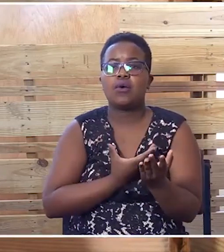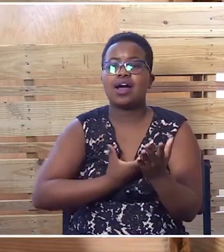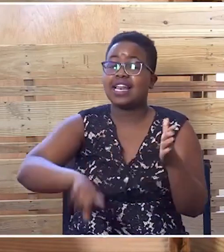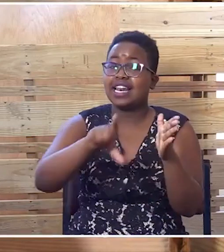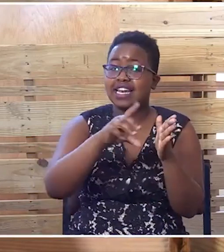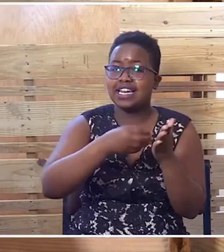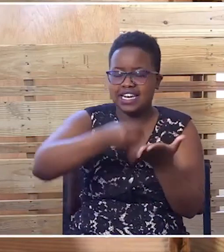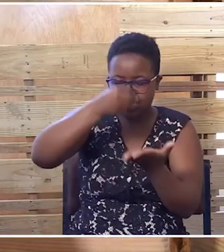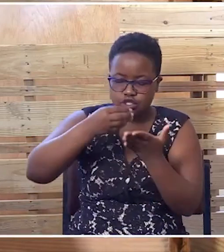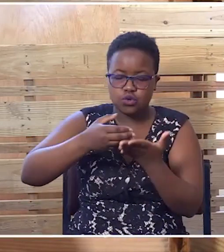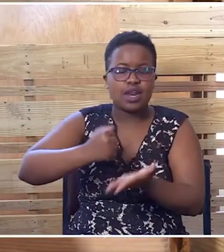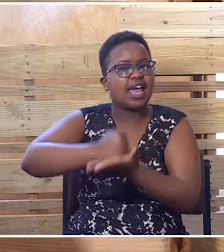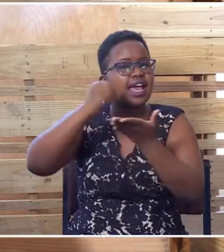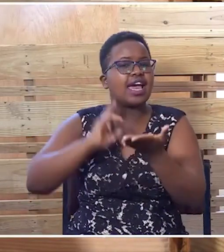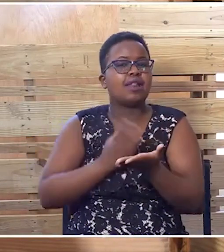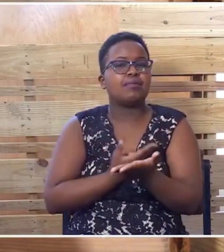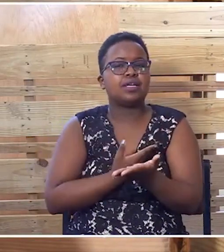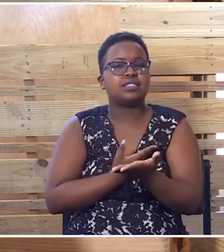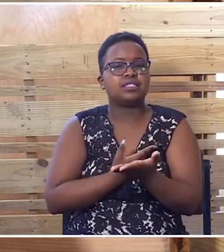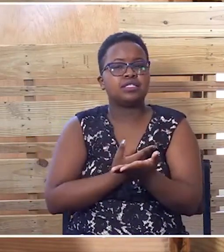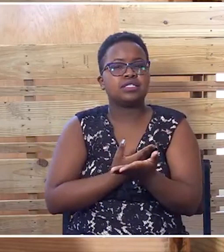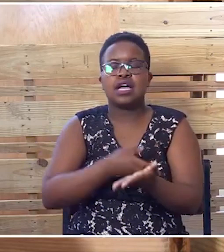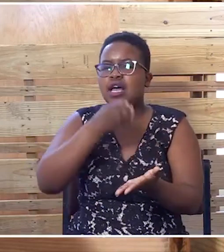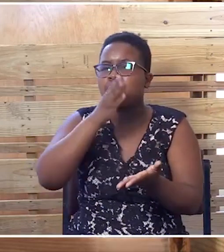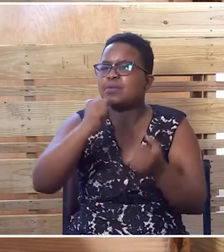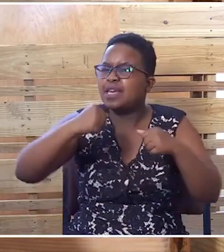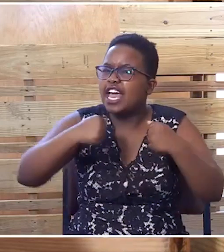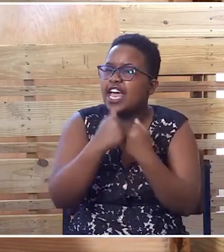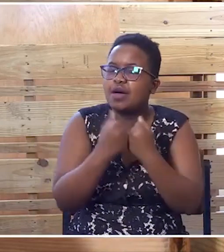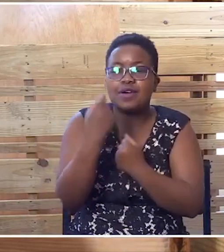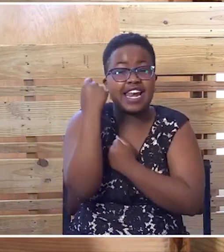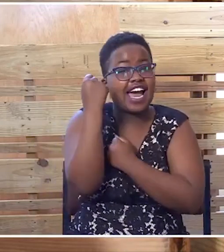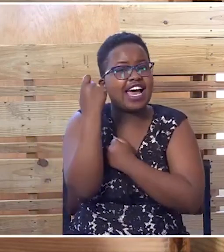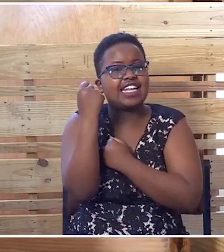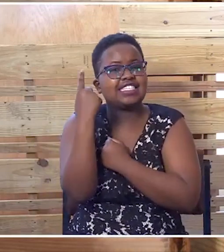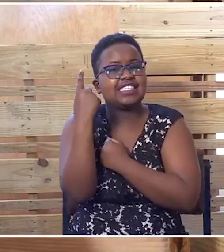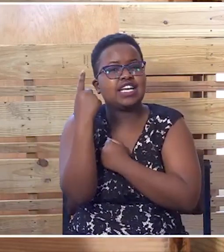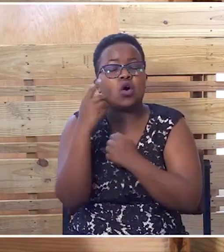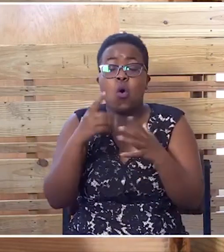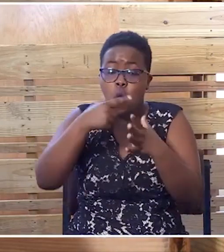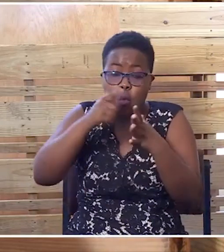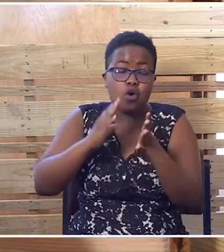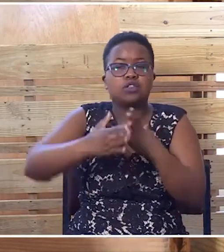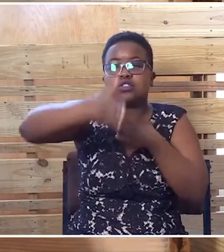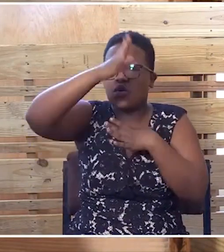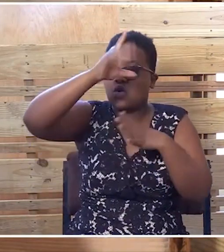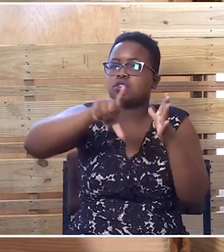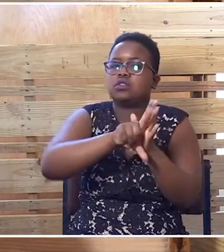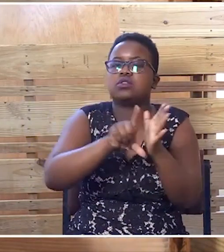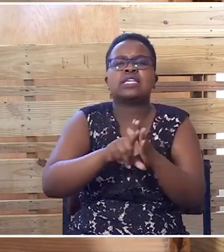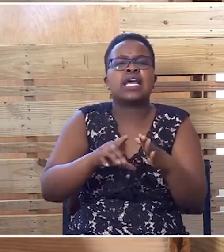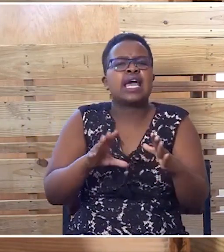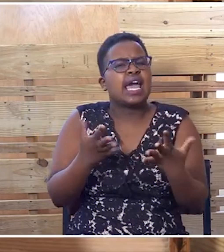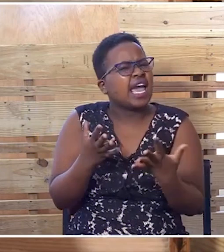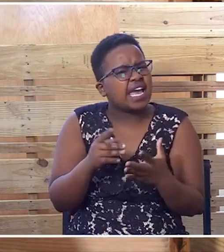is to help us be able to understand what are God's laws and why